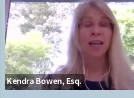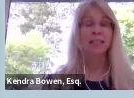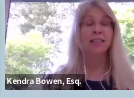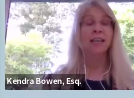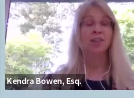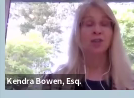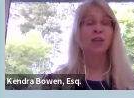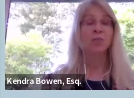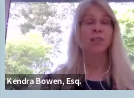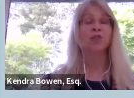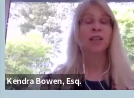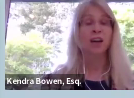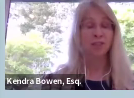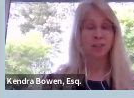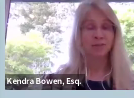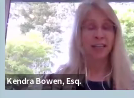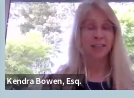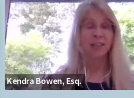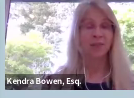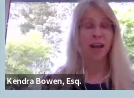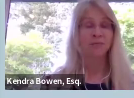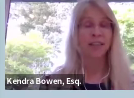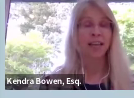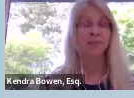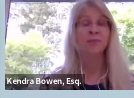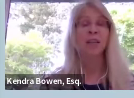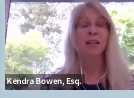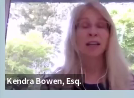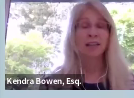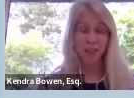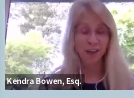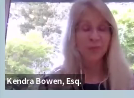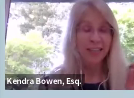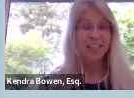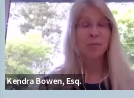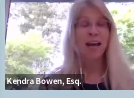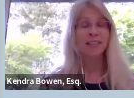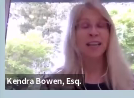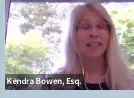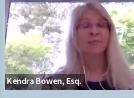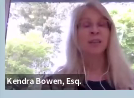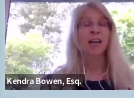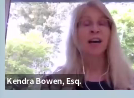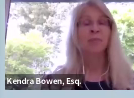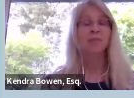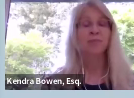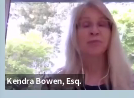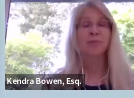attorney and indicated who they want to take over their finances, if they're advocated, if they're incapacitated,